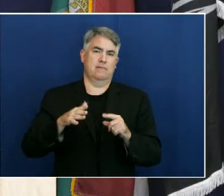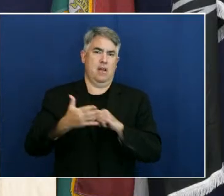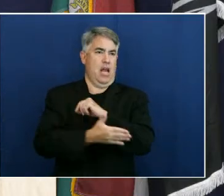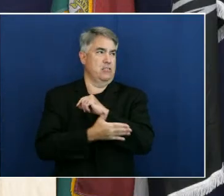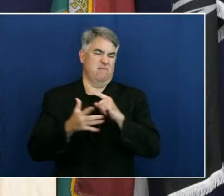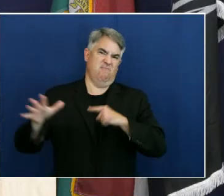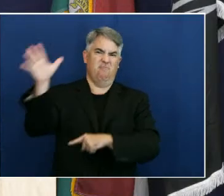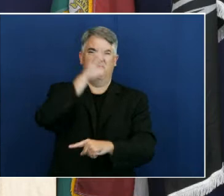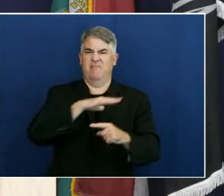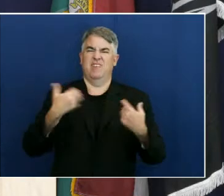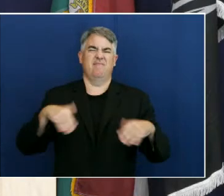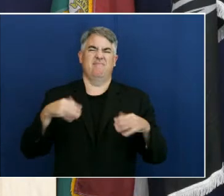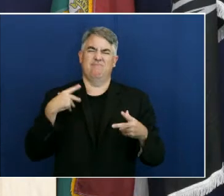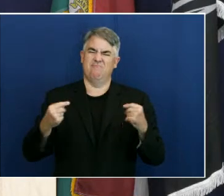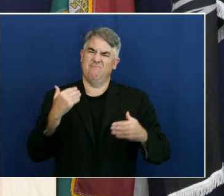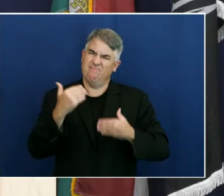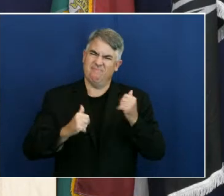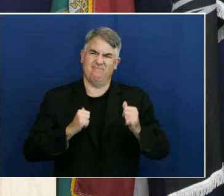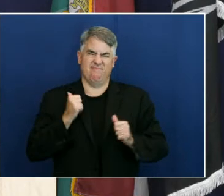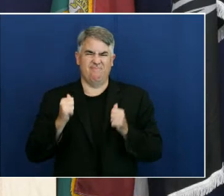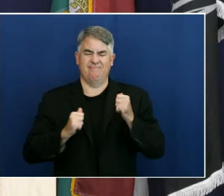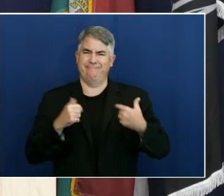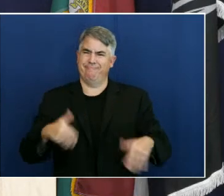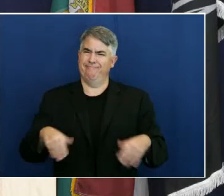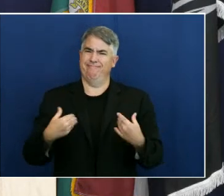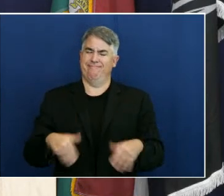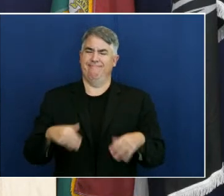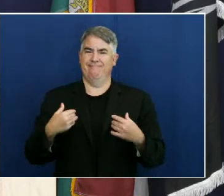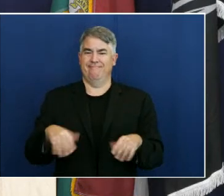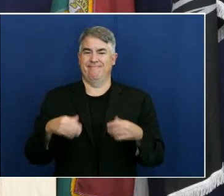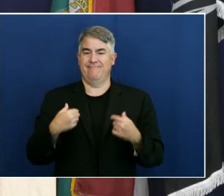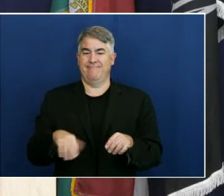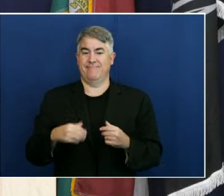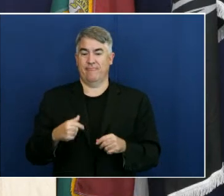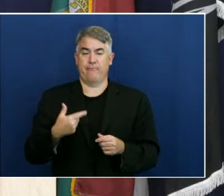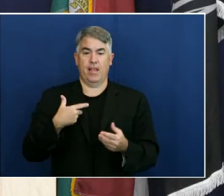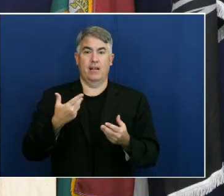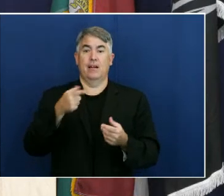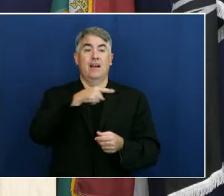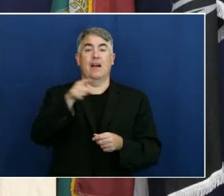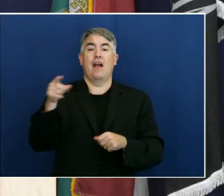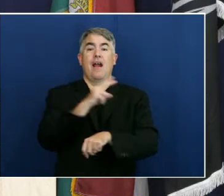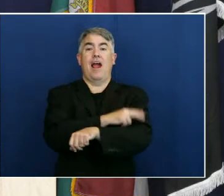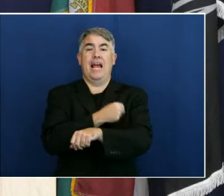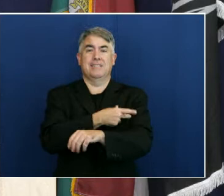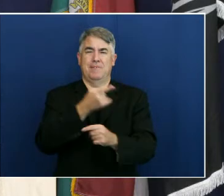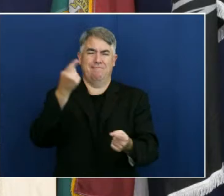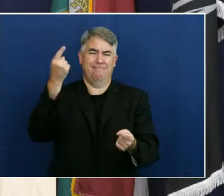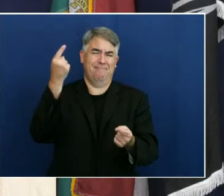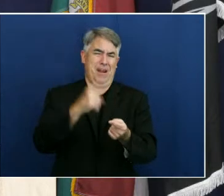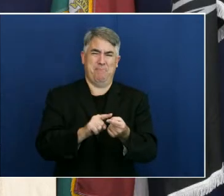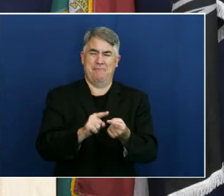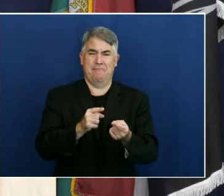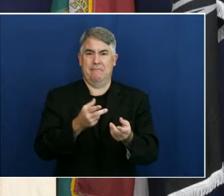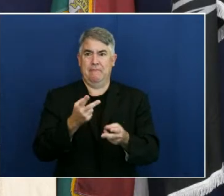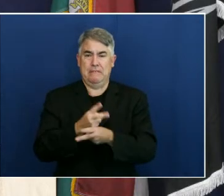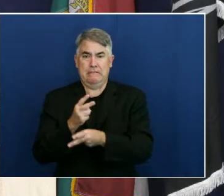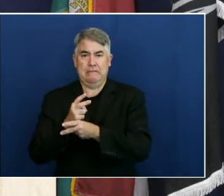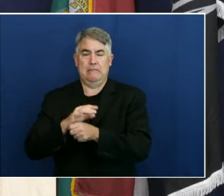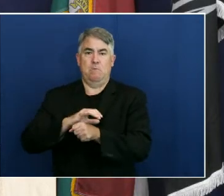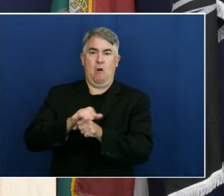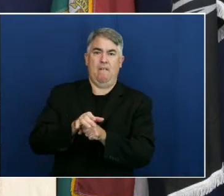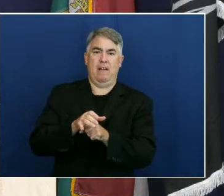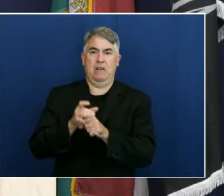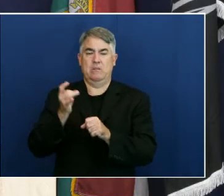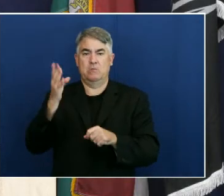recent year or so, along with progress around vaccines. And in that progress around vaccines, we fully expect and are